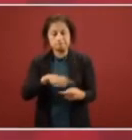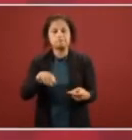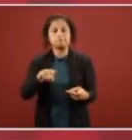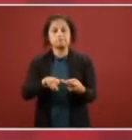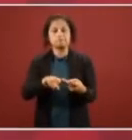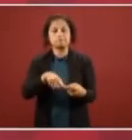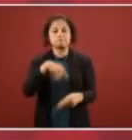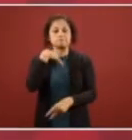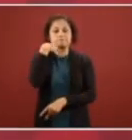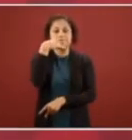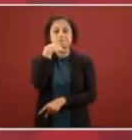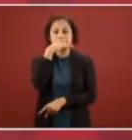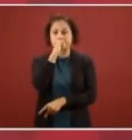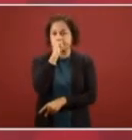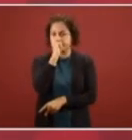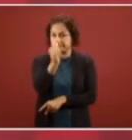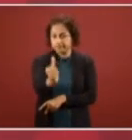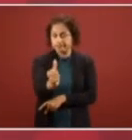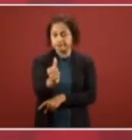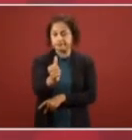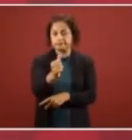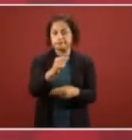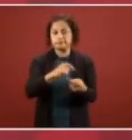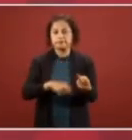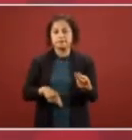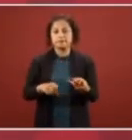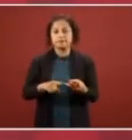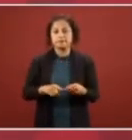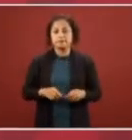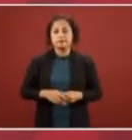incorruptibles, incorruptible,